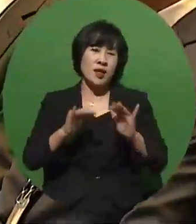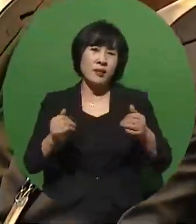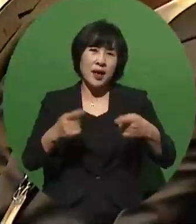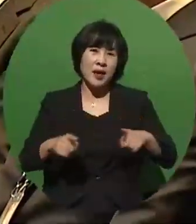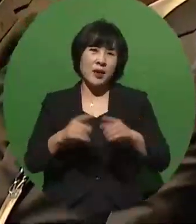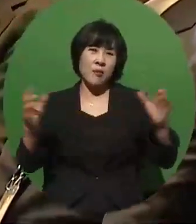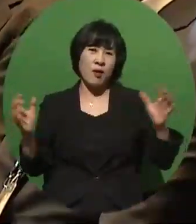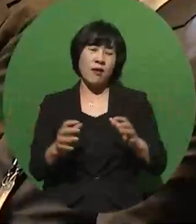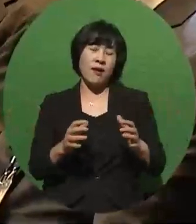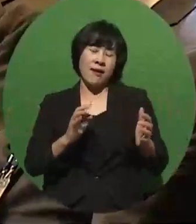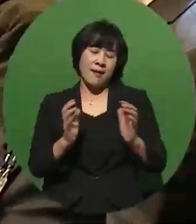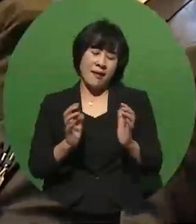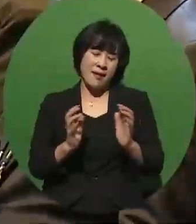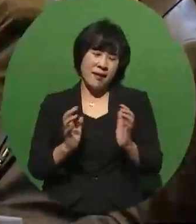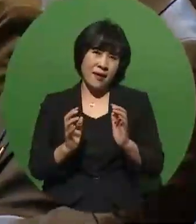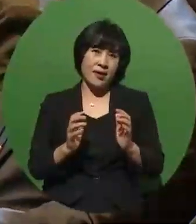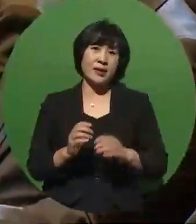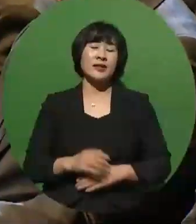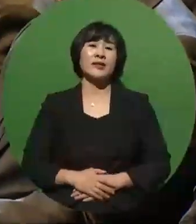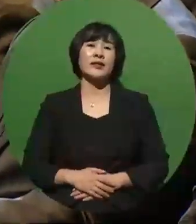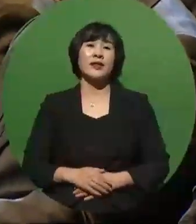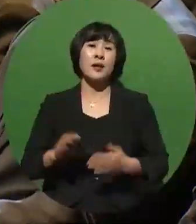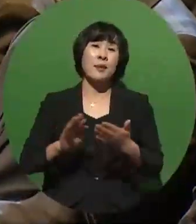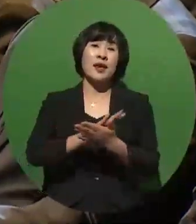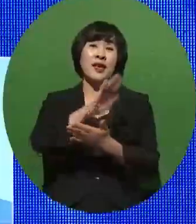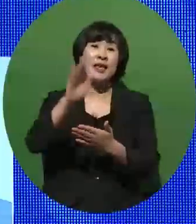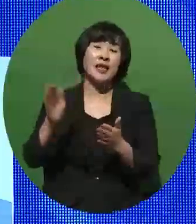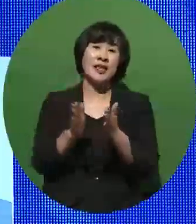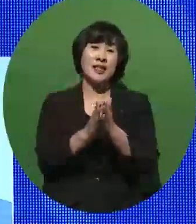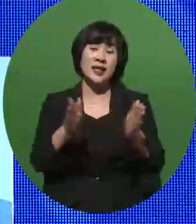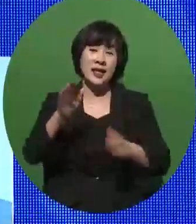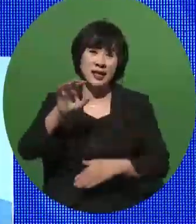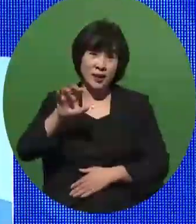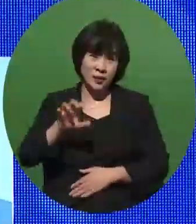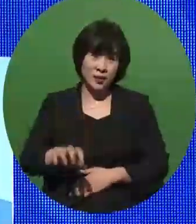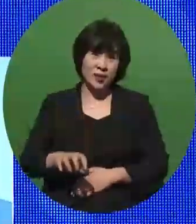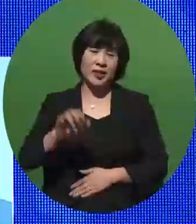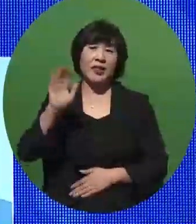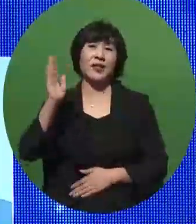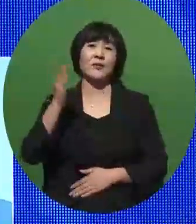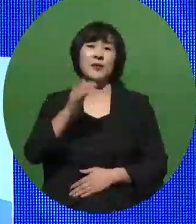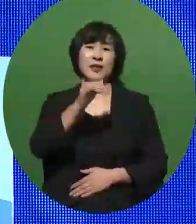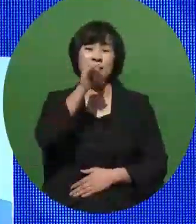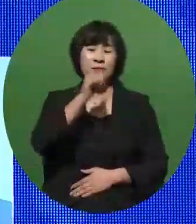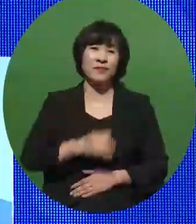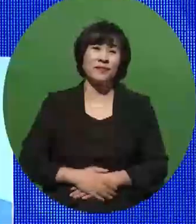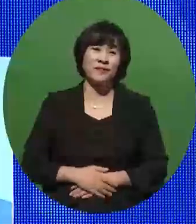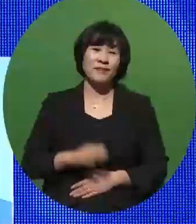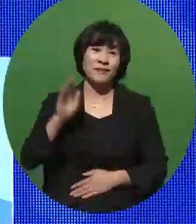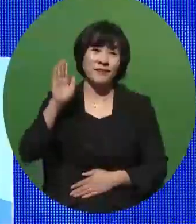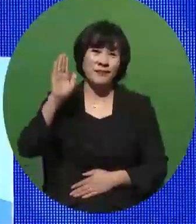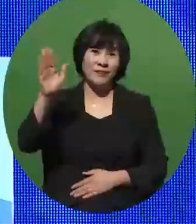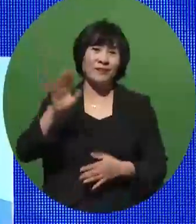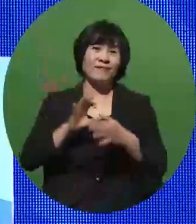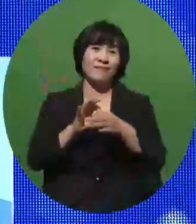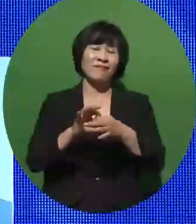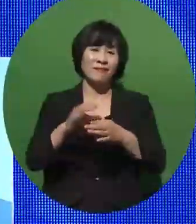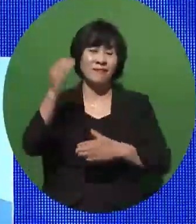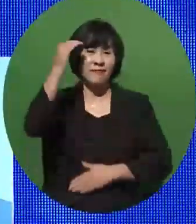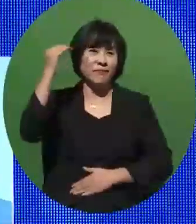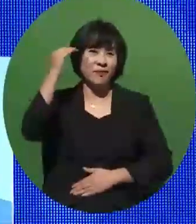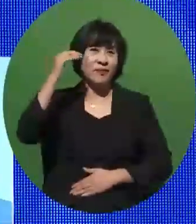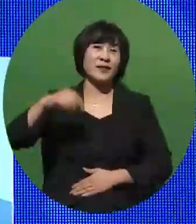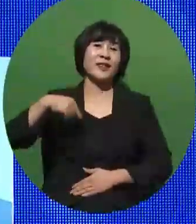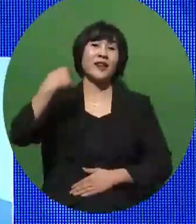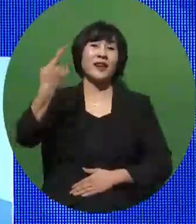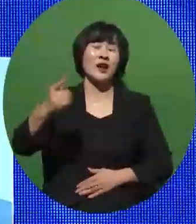shining gateway for the world's intellectuals and the scholars to meet and debate, with the goal of paving the